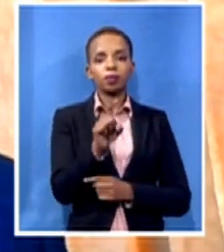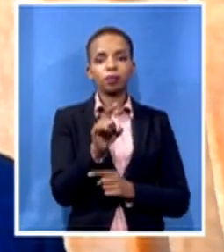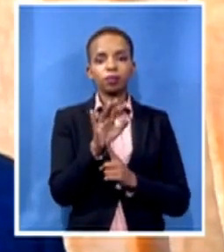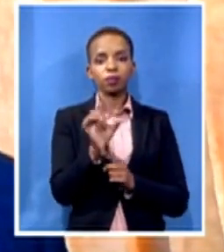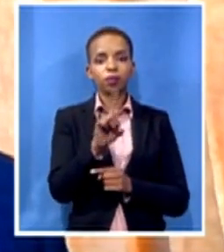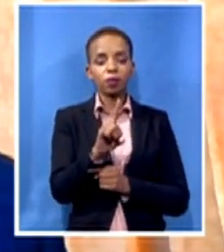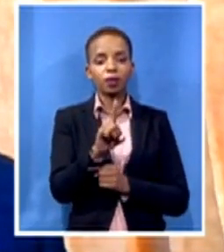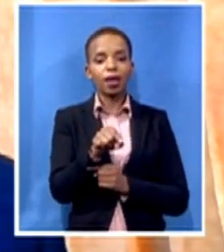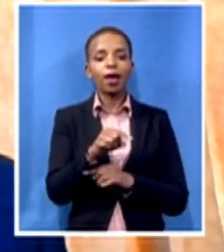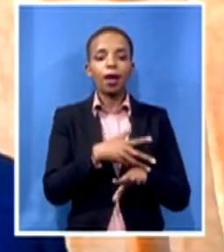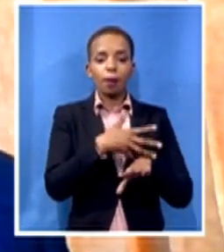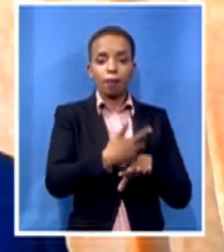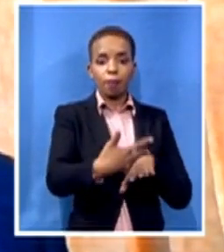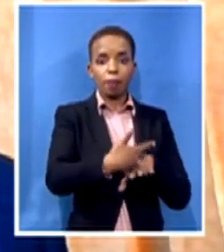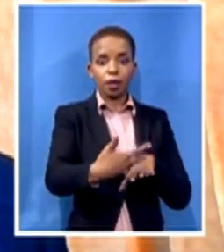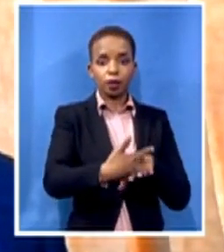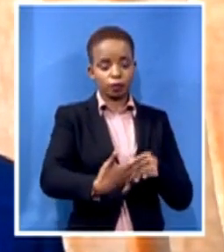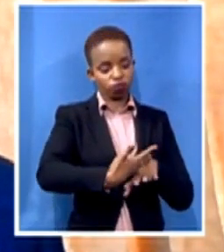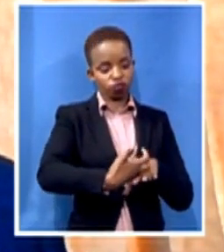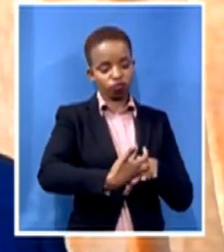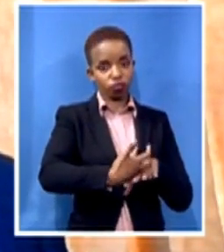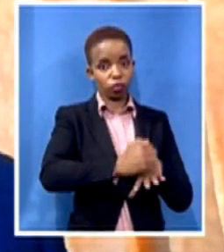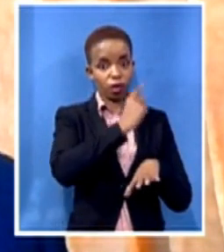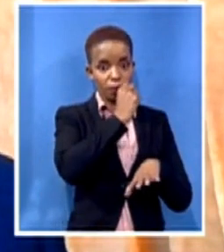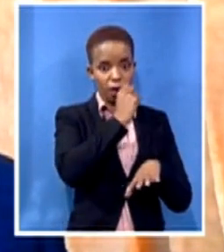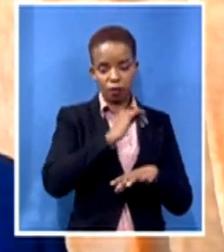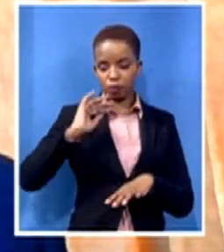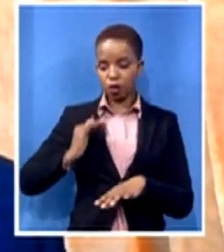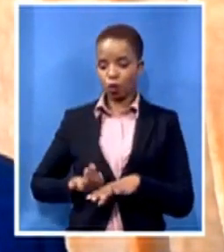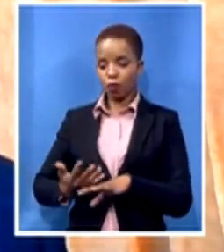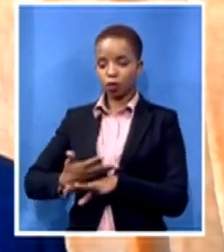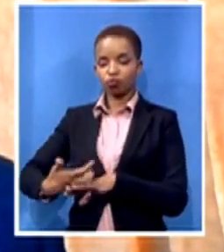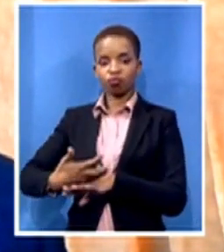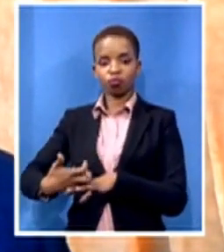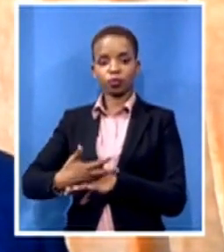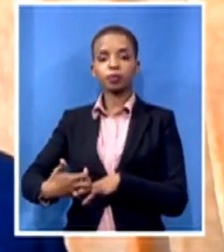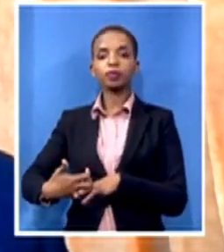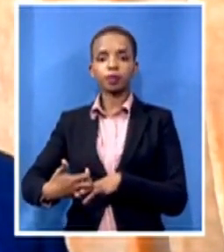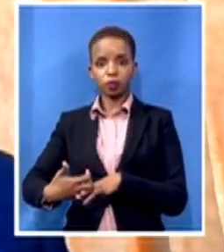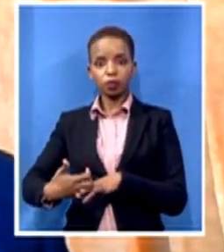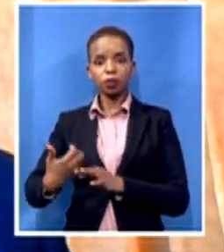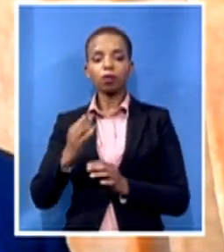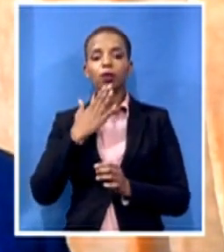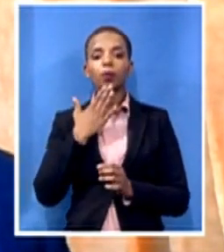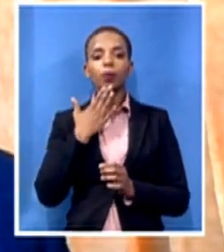men and women who were suffering from or who suffered heart failure.